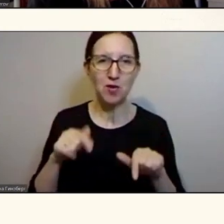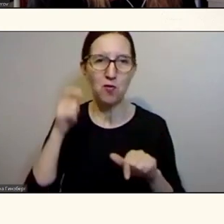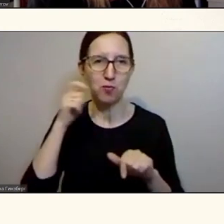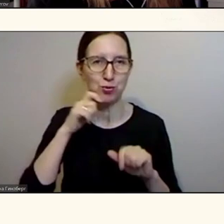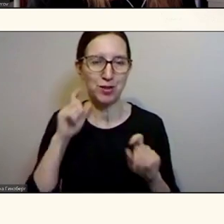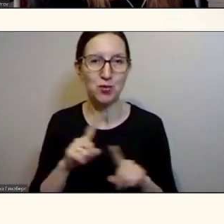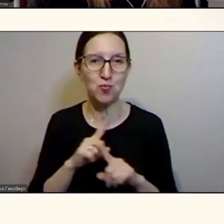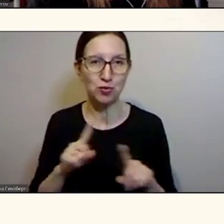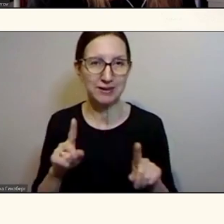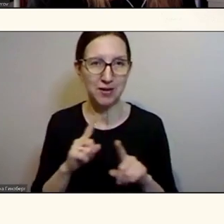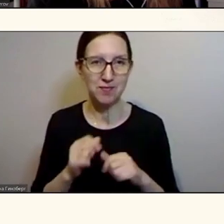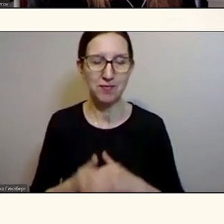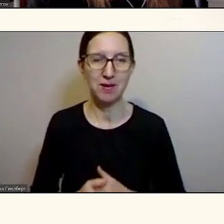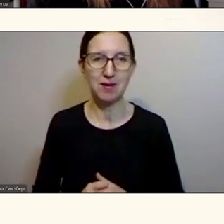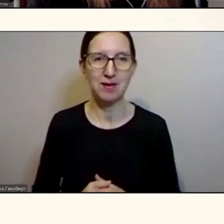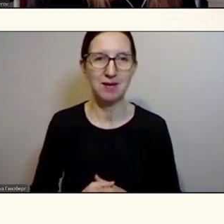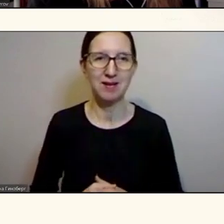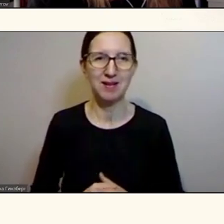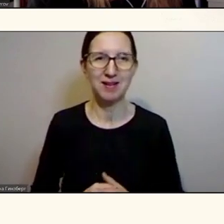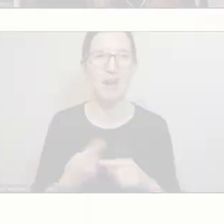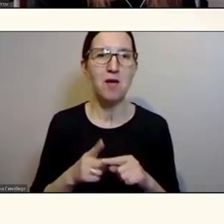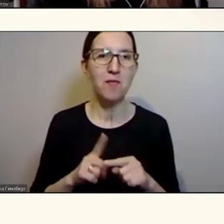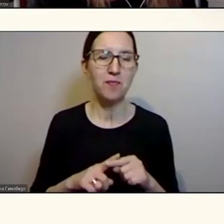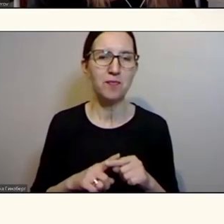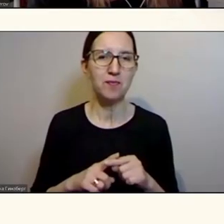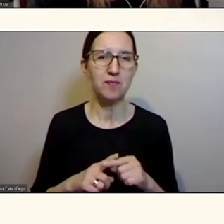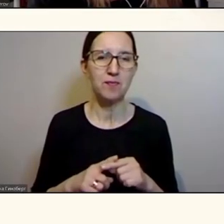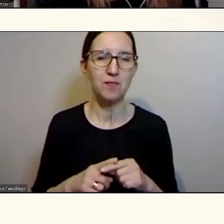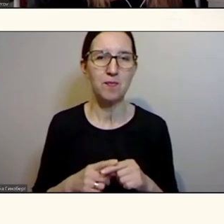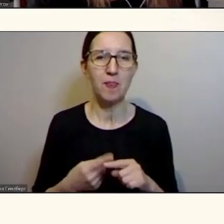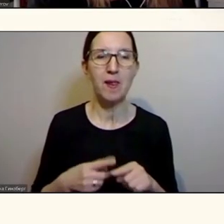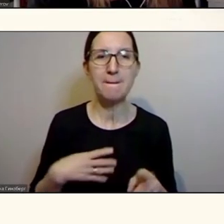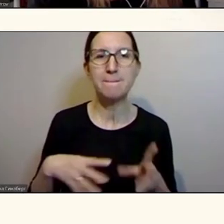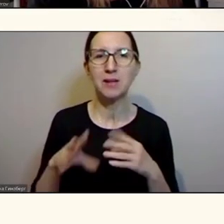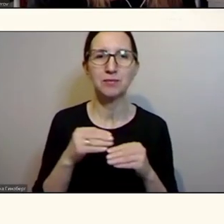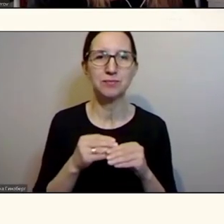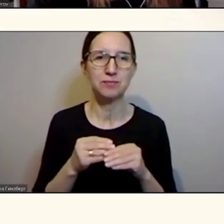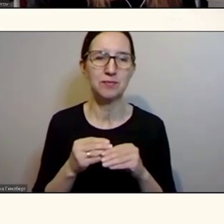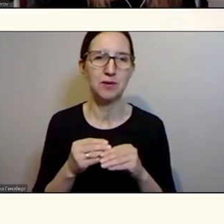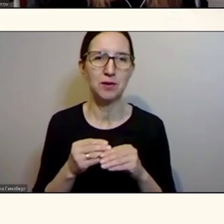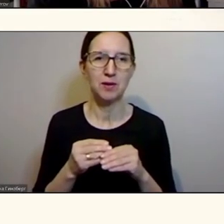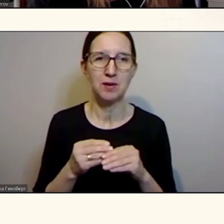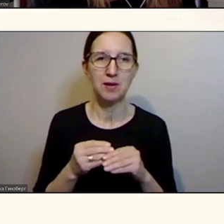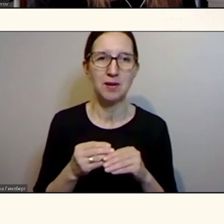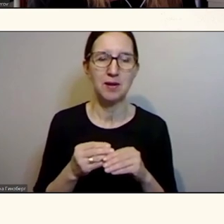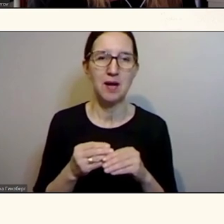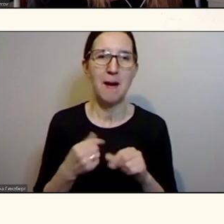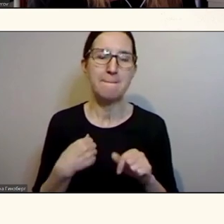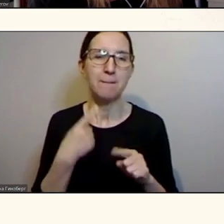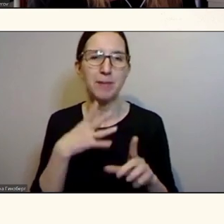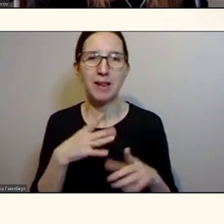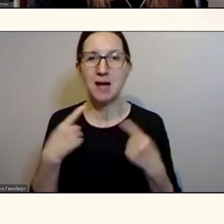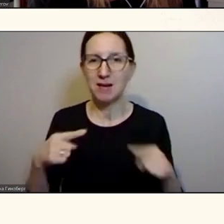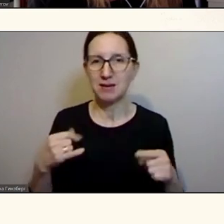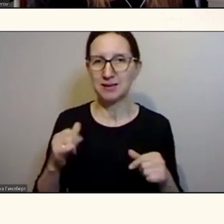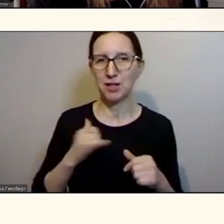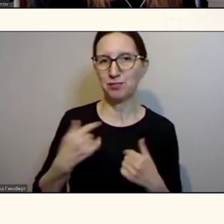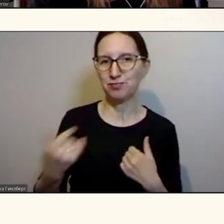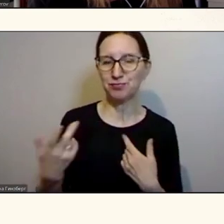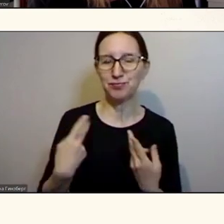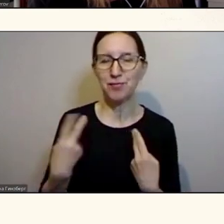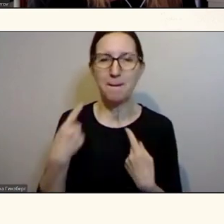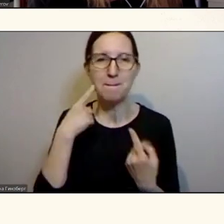about the process for putting the exhibition together. the beginning, we had